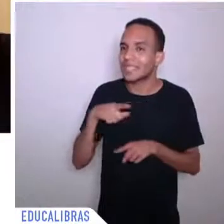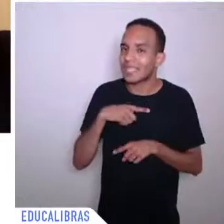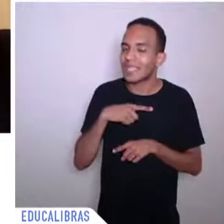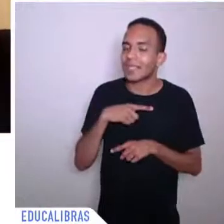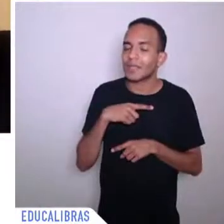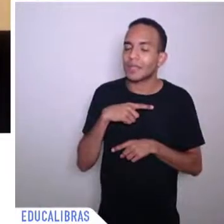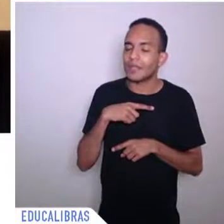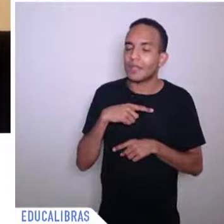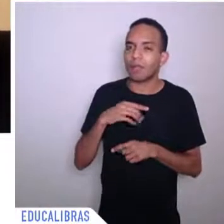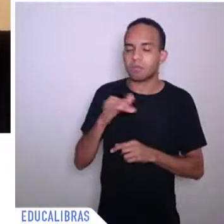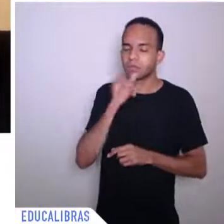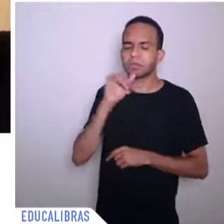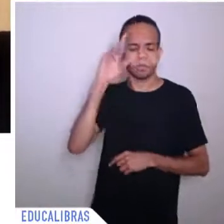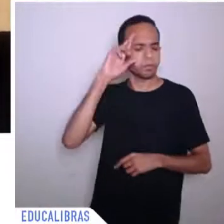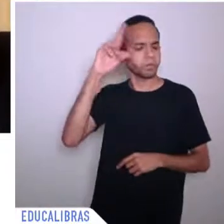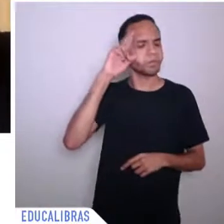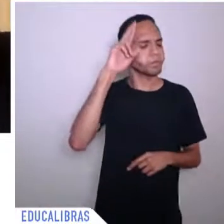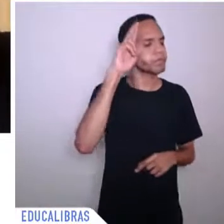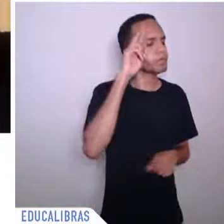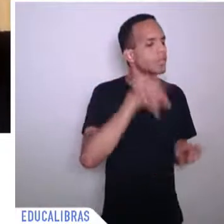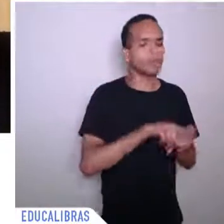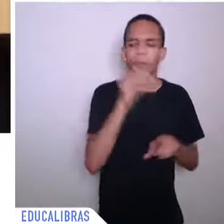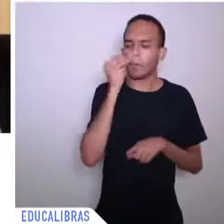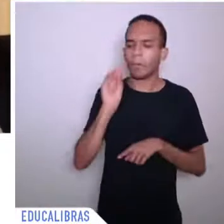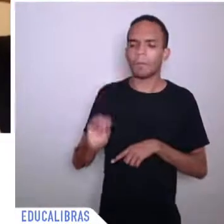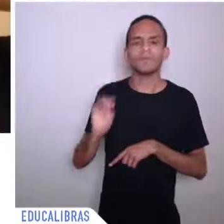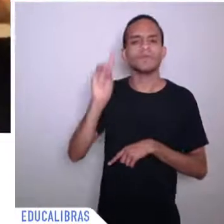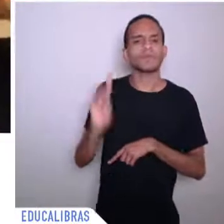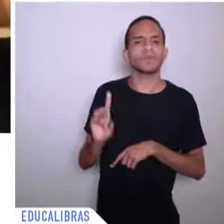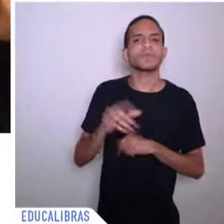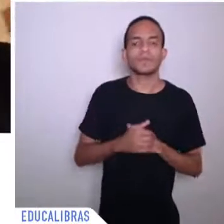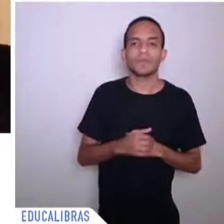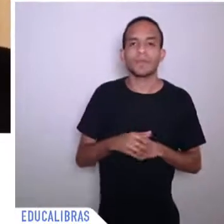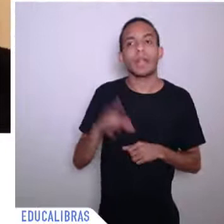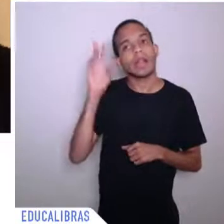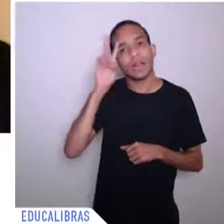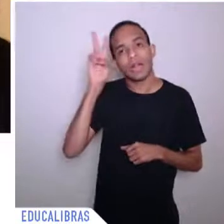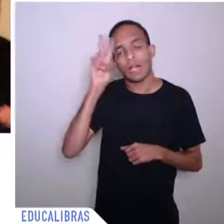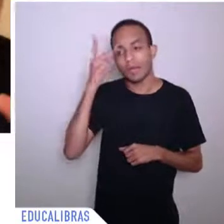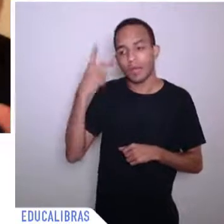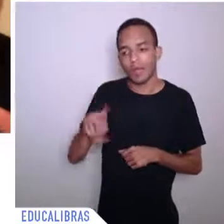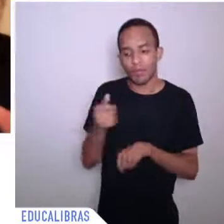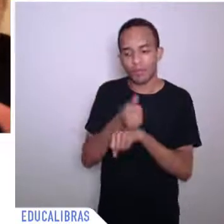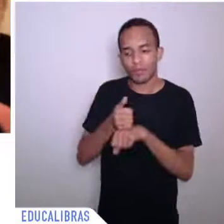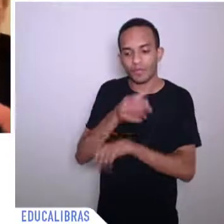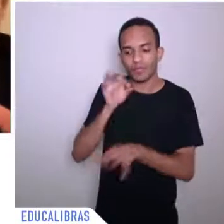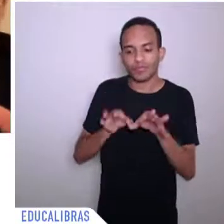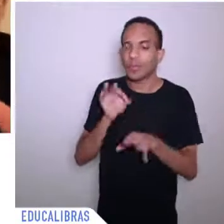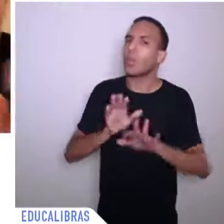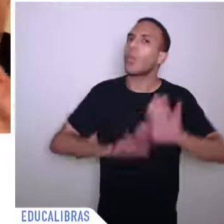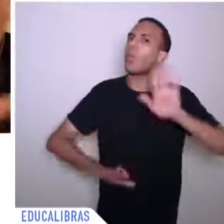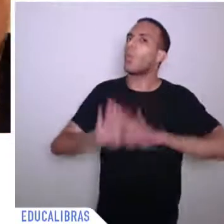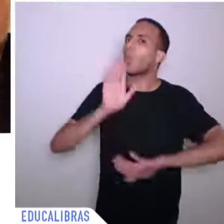homoaffective marriage, for example, is attacked, but it's all related to